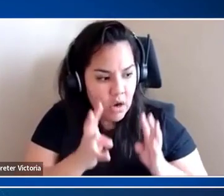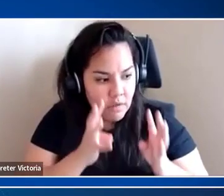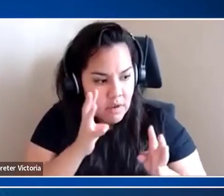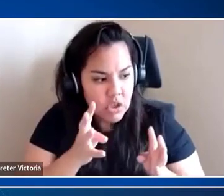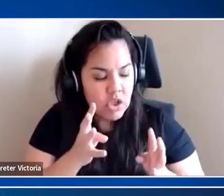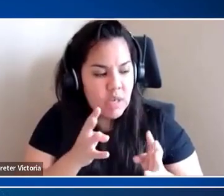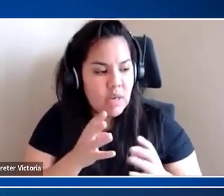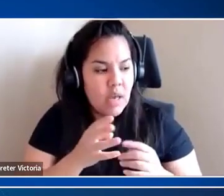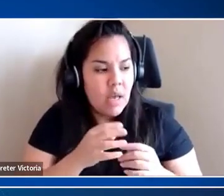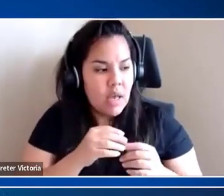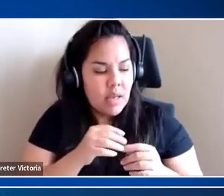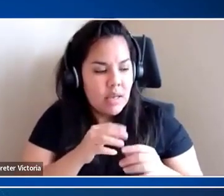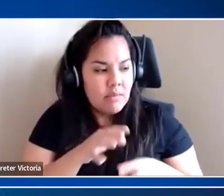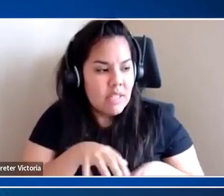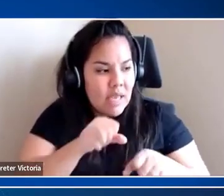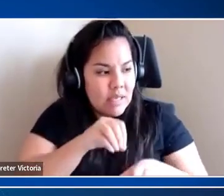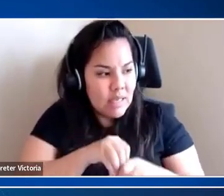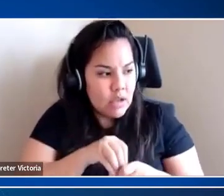research.